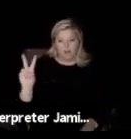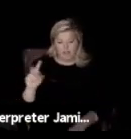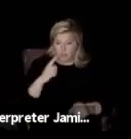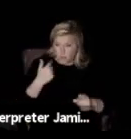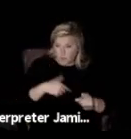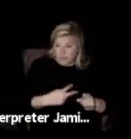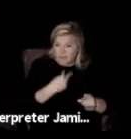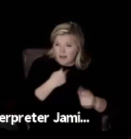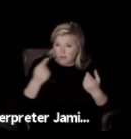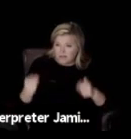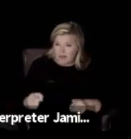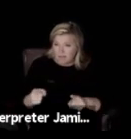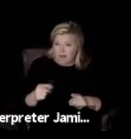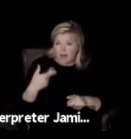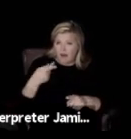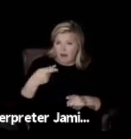or what's happening here?